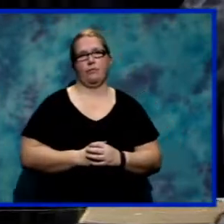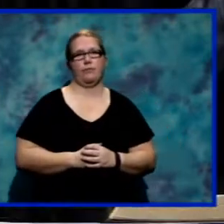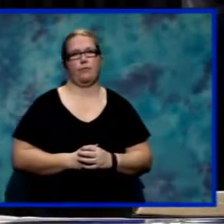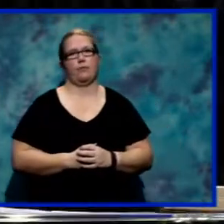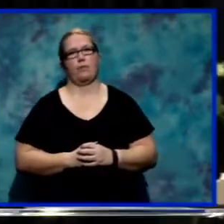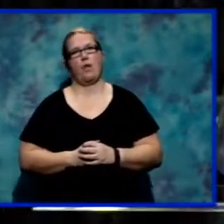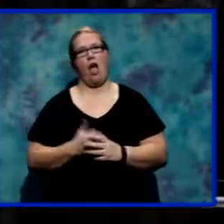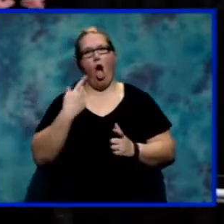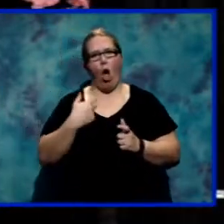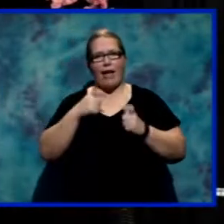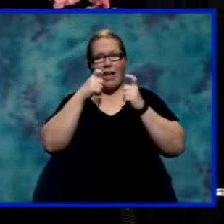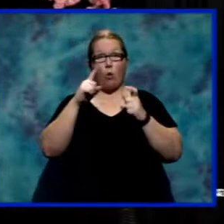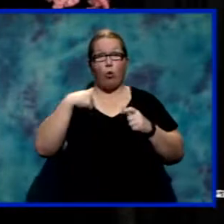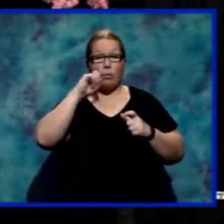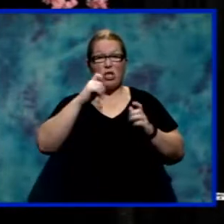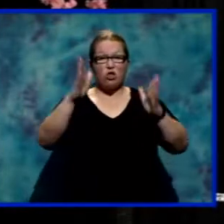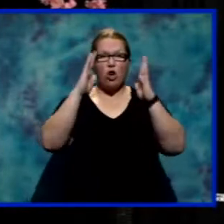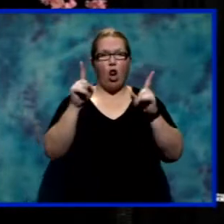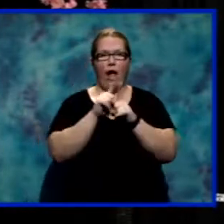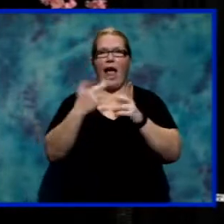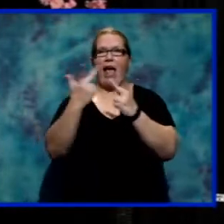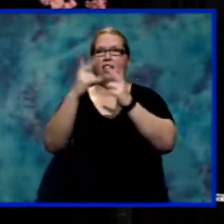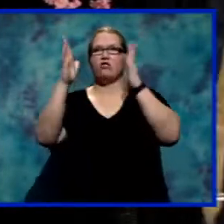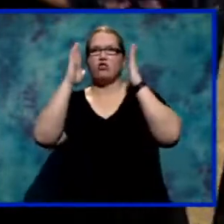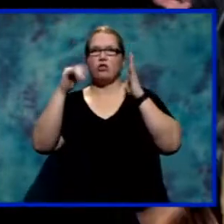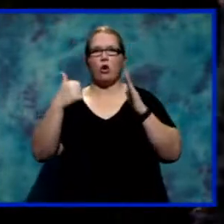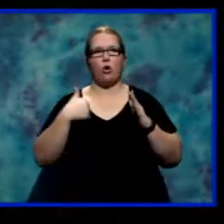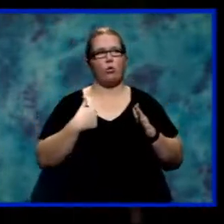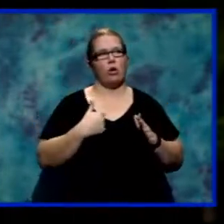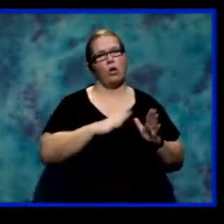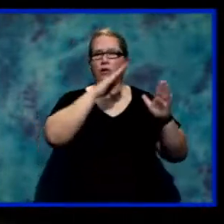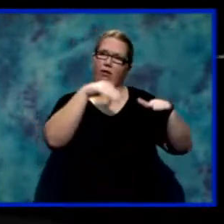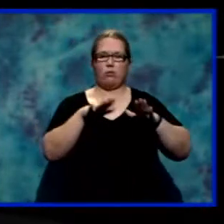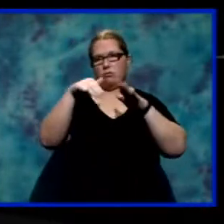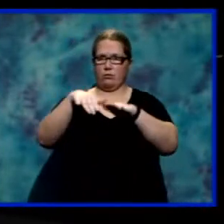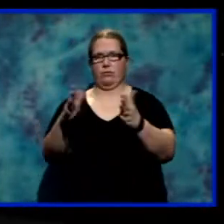And whether or not we're just going to become a church like many other churches and just float on into mediocrity.